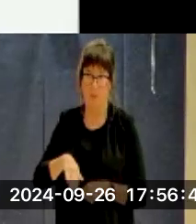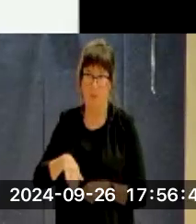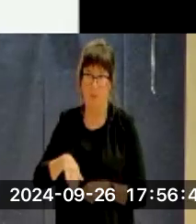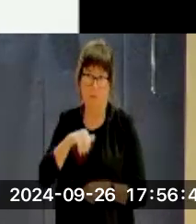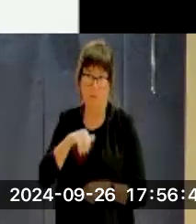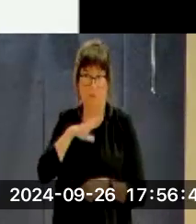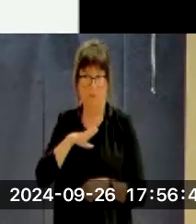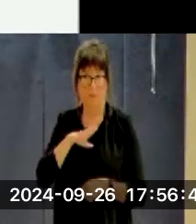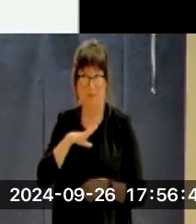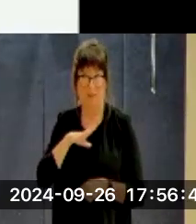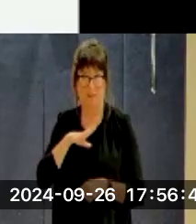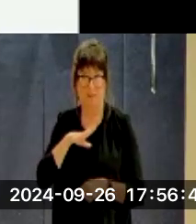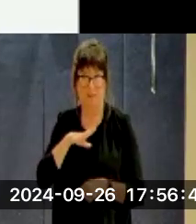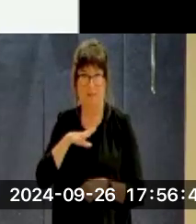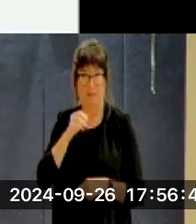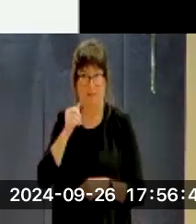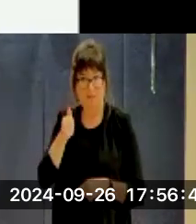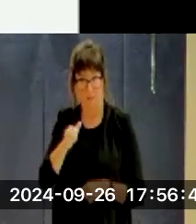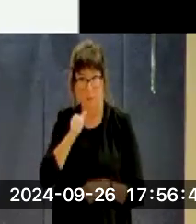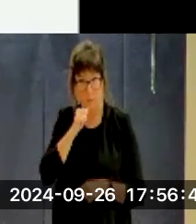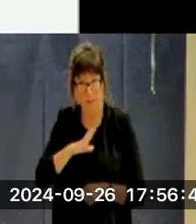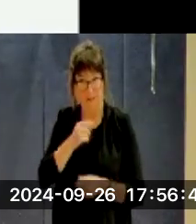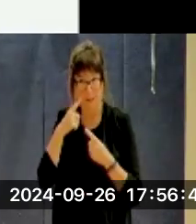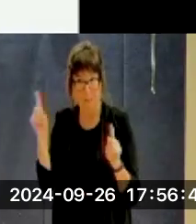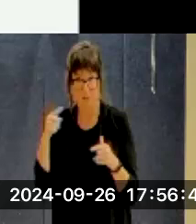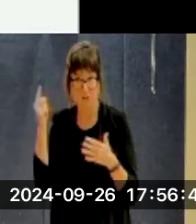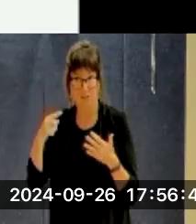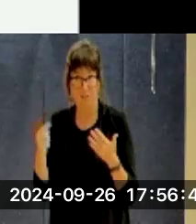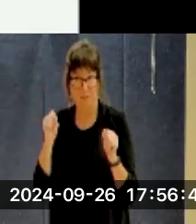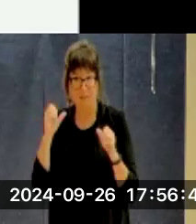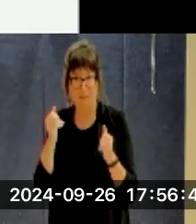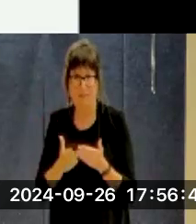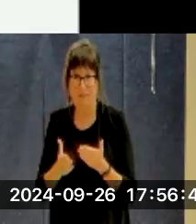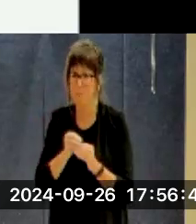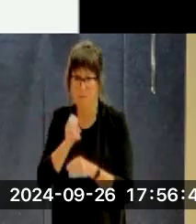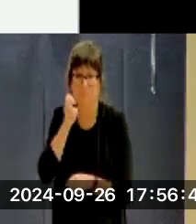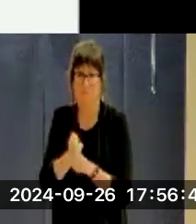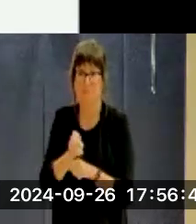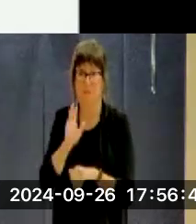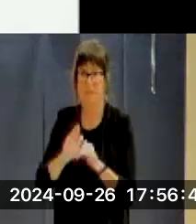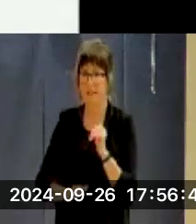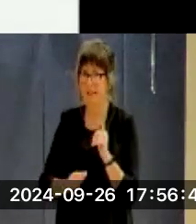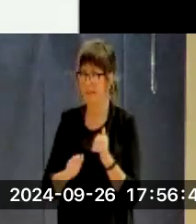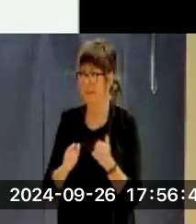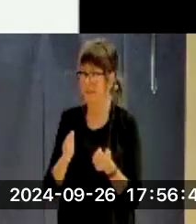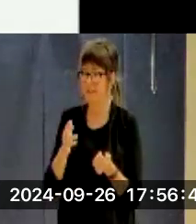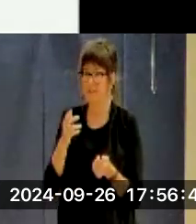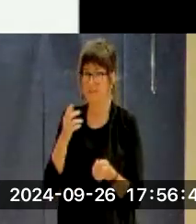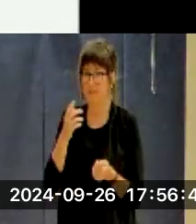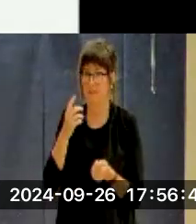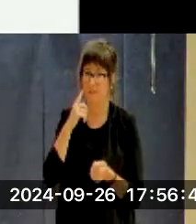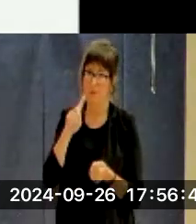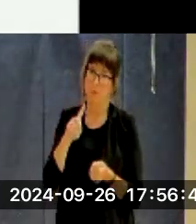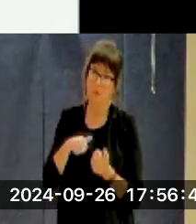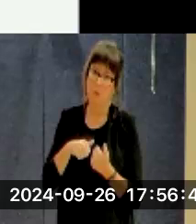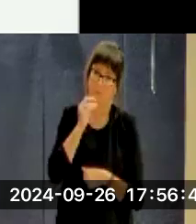and accomplishing a lot of difficult things is really hard to do. It's much more difficult than it would be for